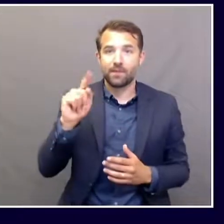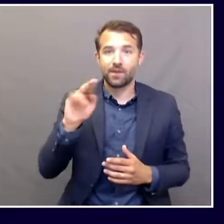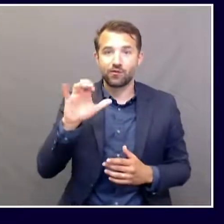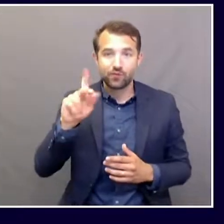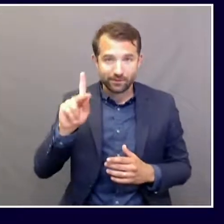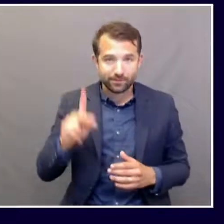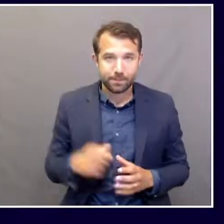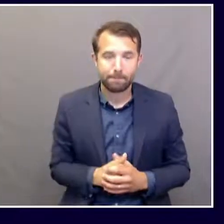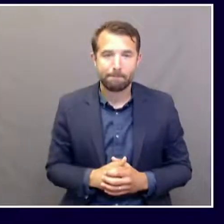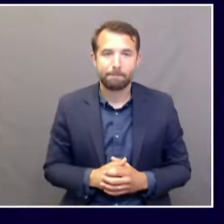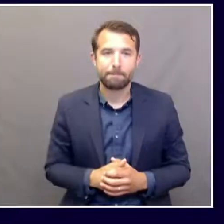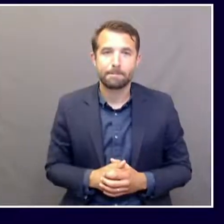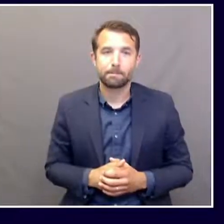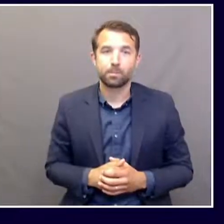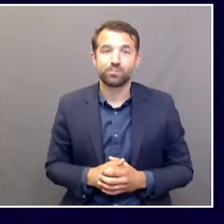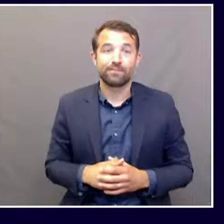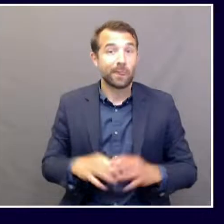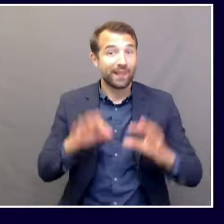Thank you very much.